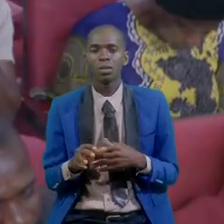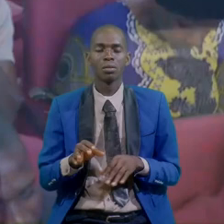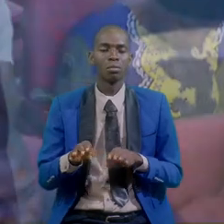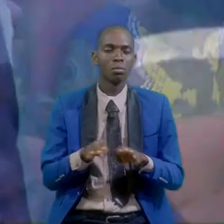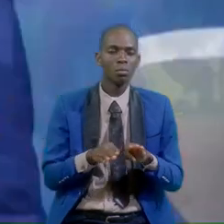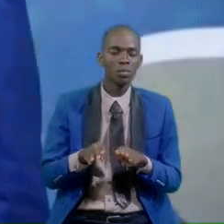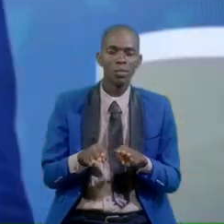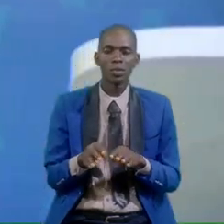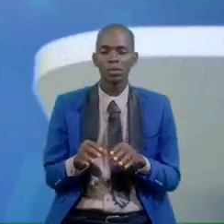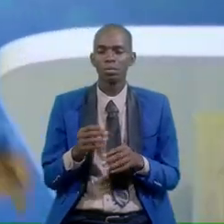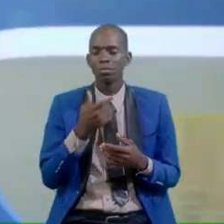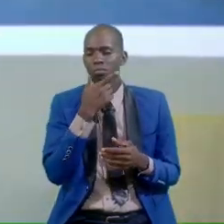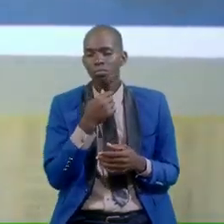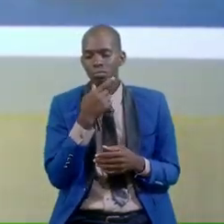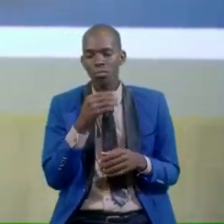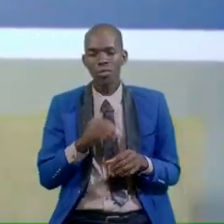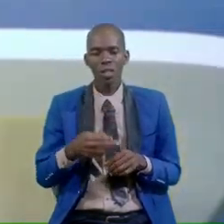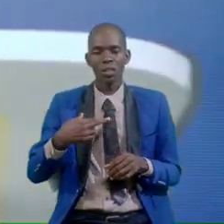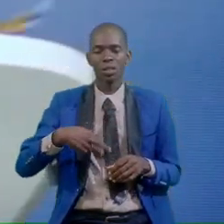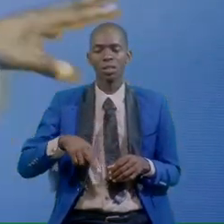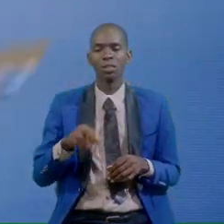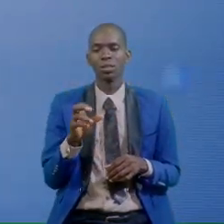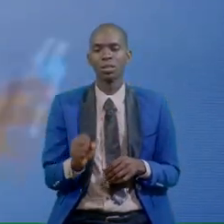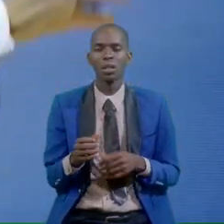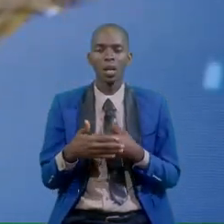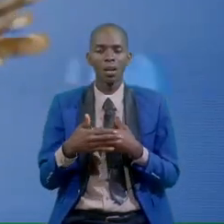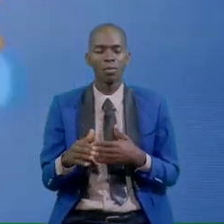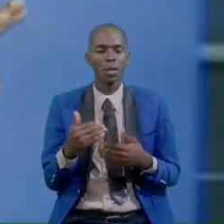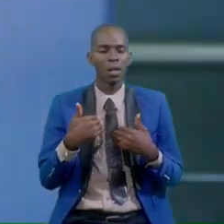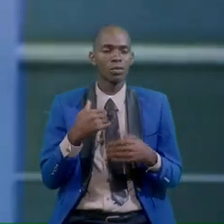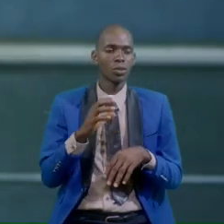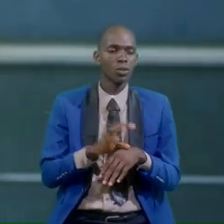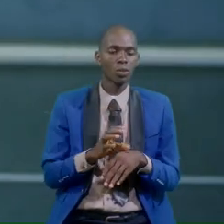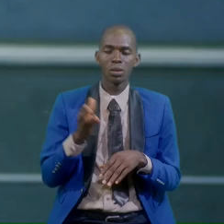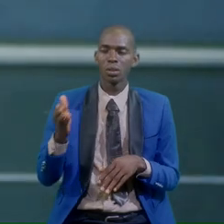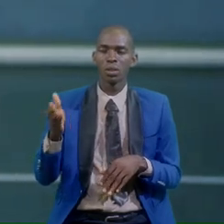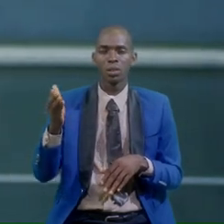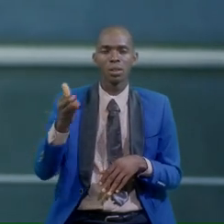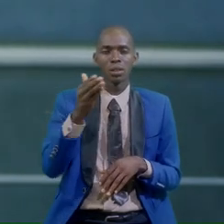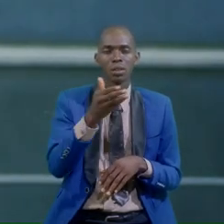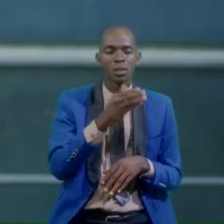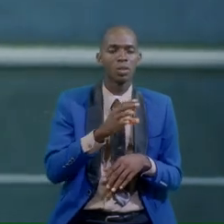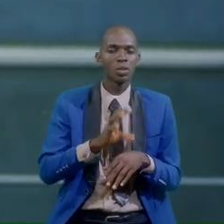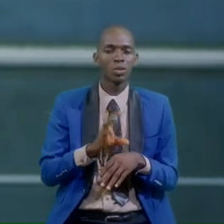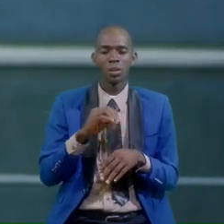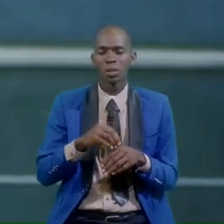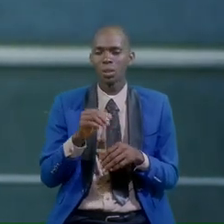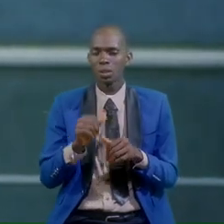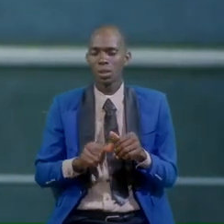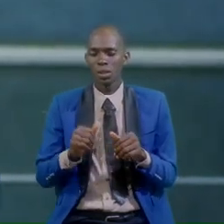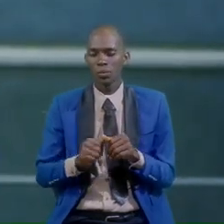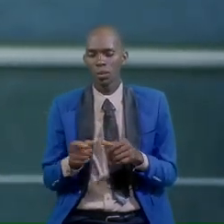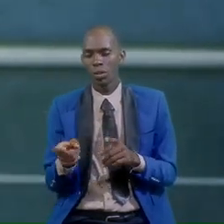many years in our country, after planting church here, church there, church in every corner of the street, in